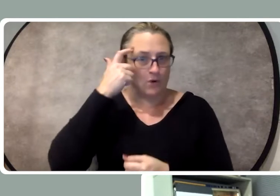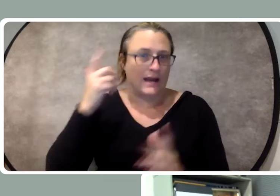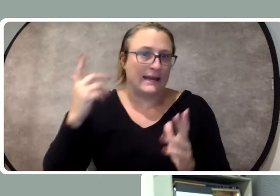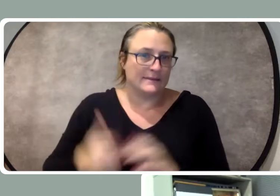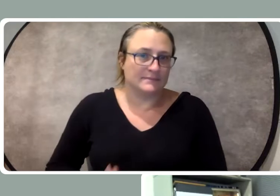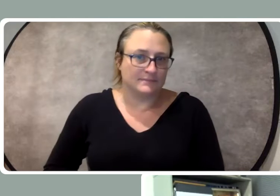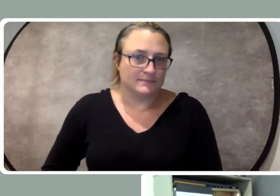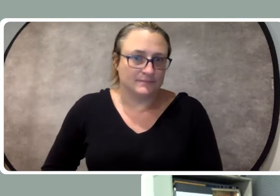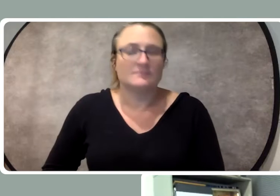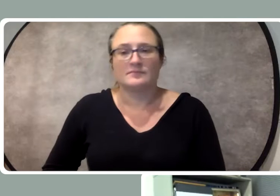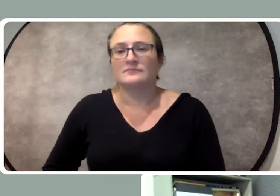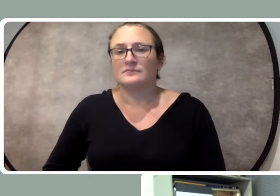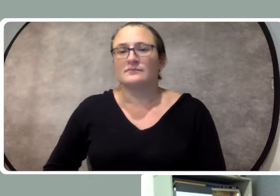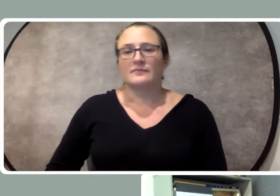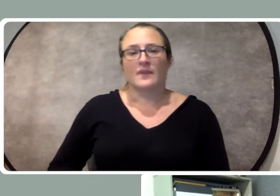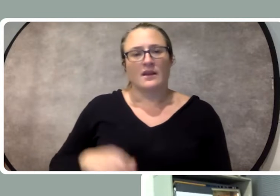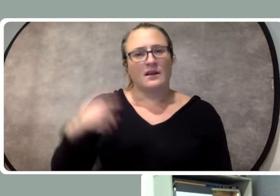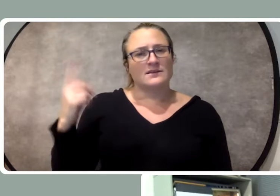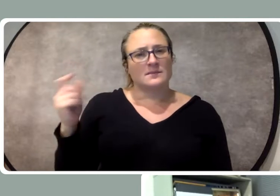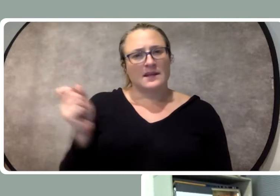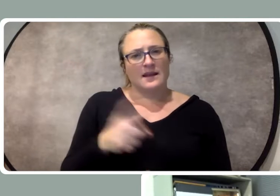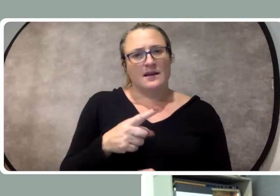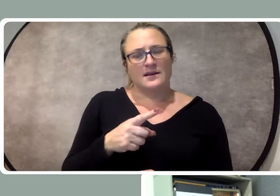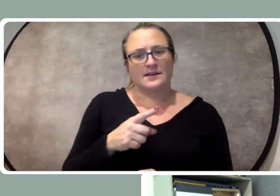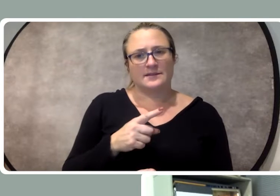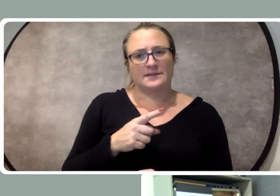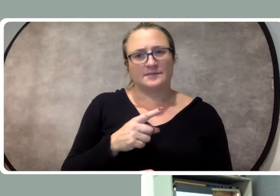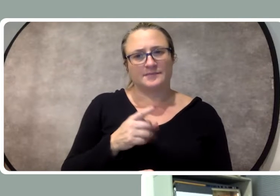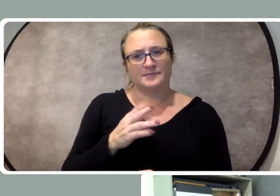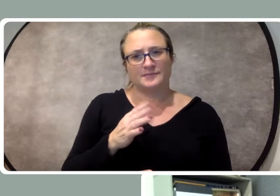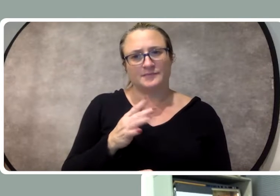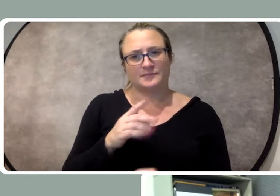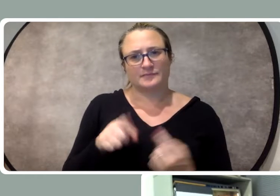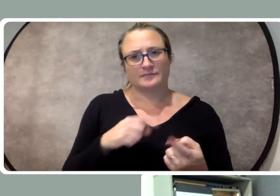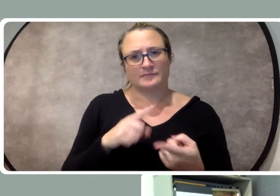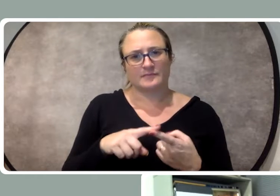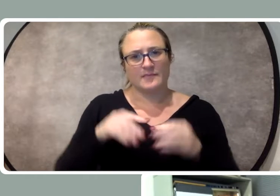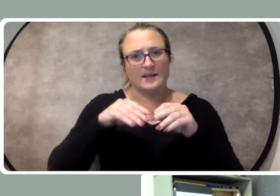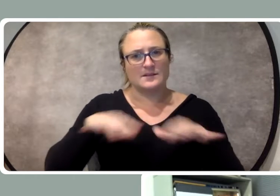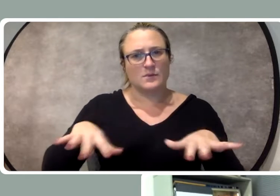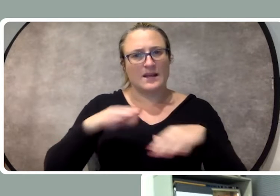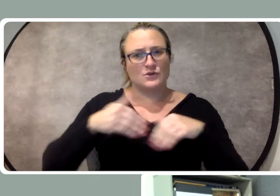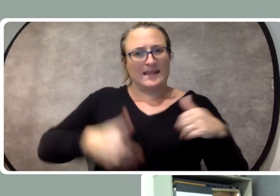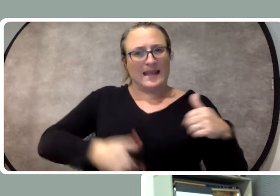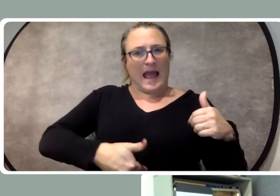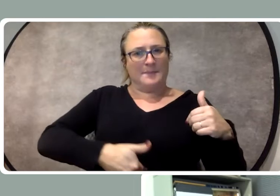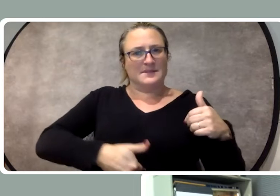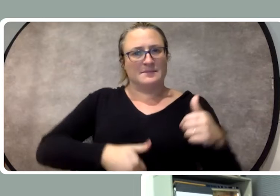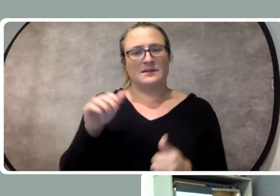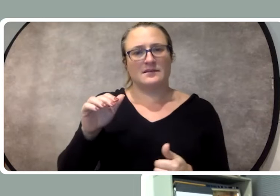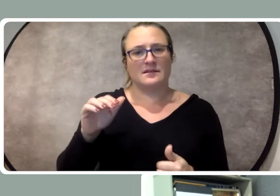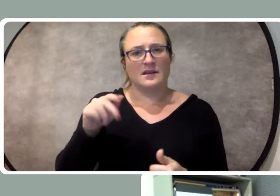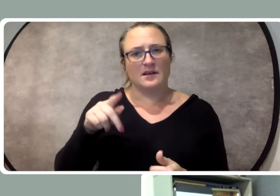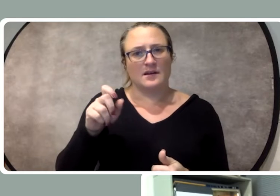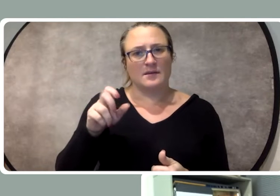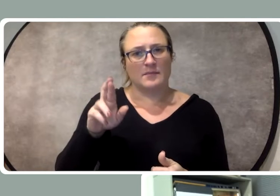Thank you. Yes, someone had asked specifically about spread to the abdomen or the